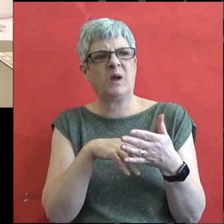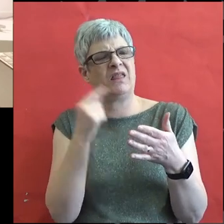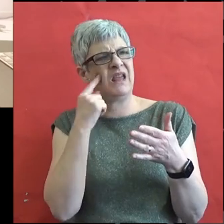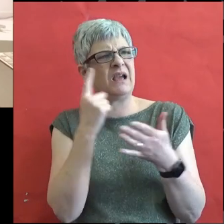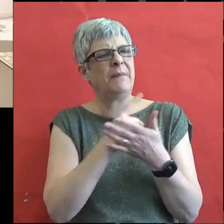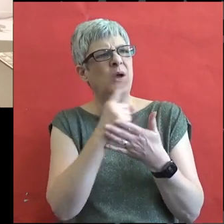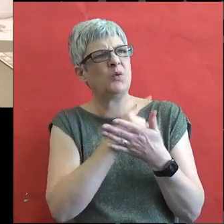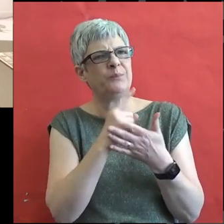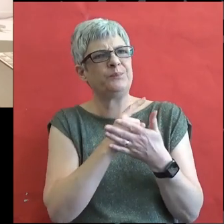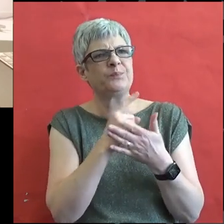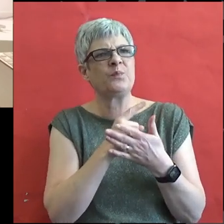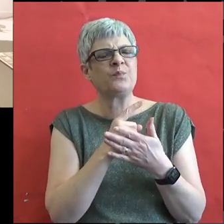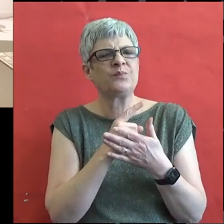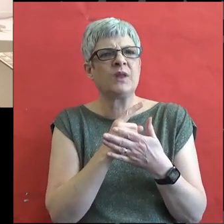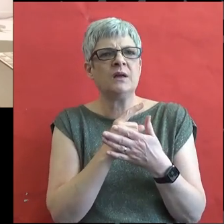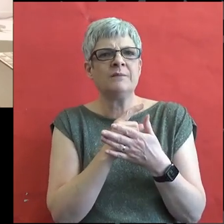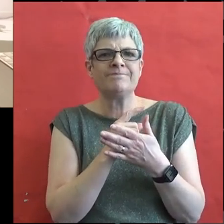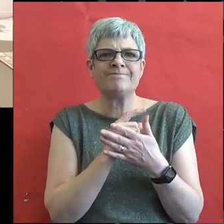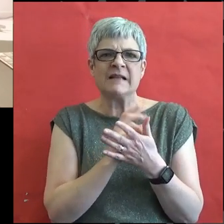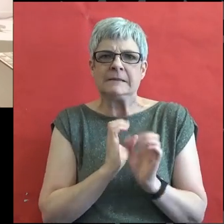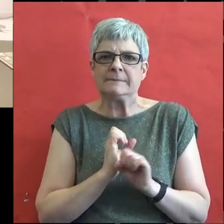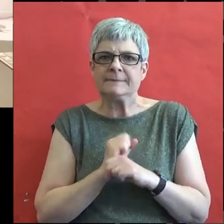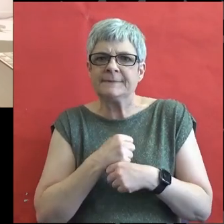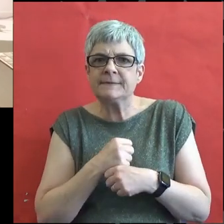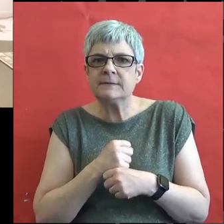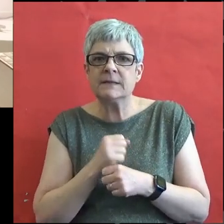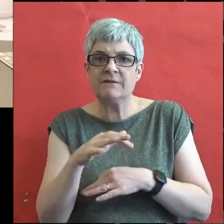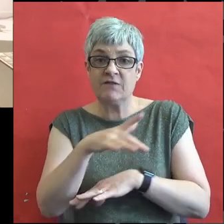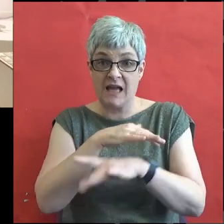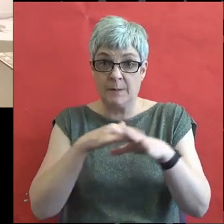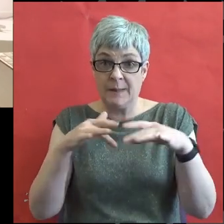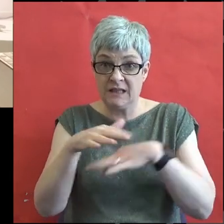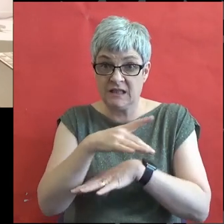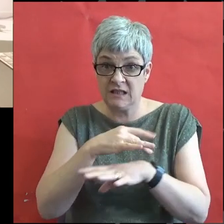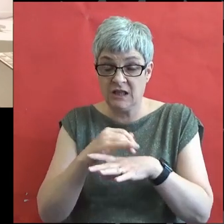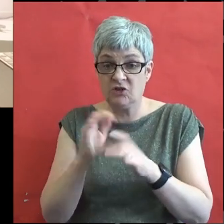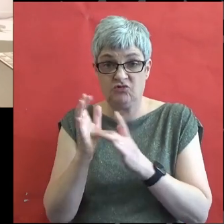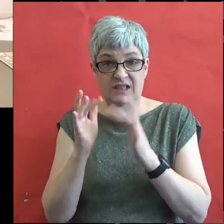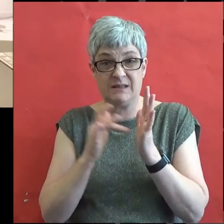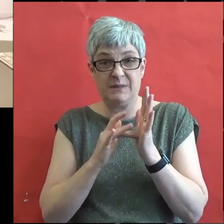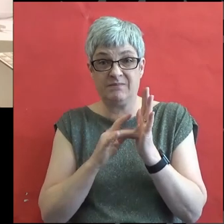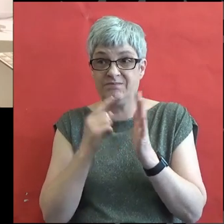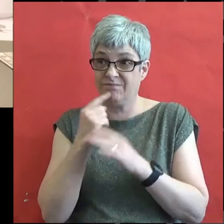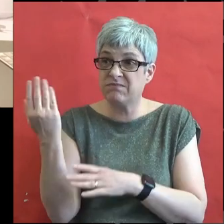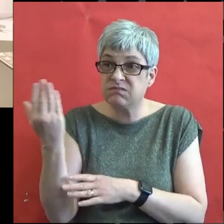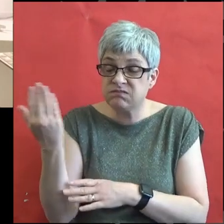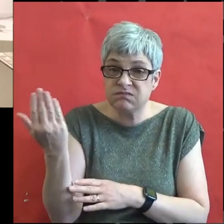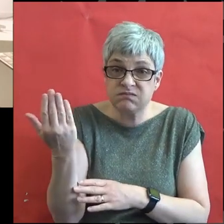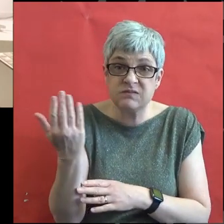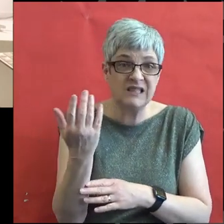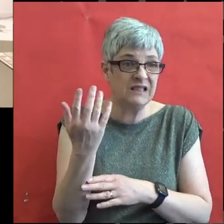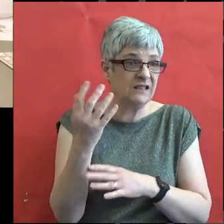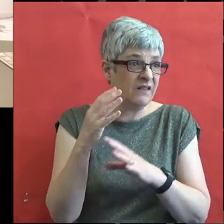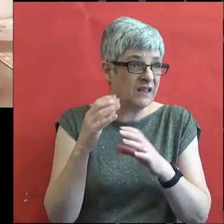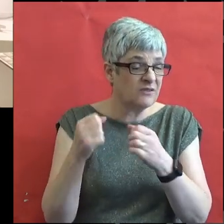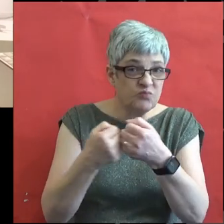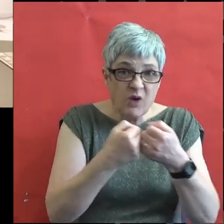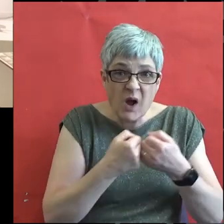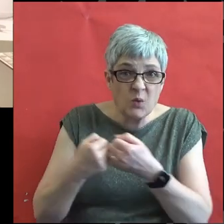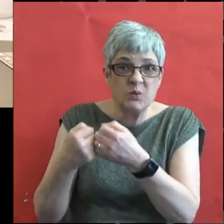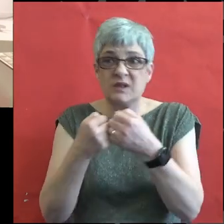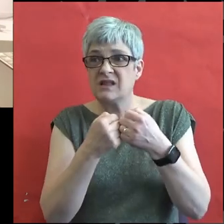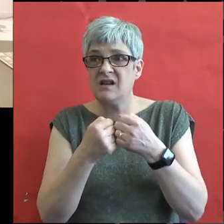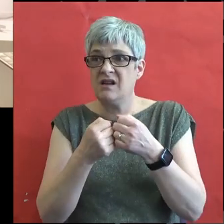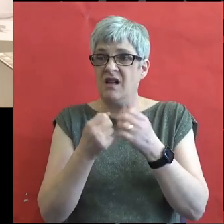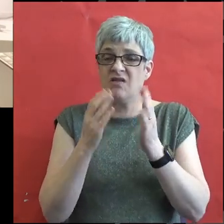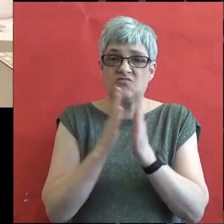of a tense environment where Jesus has been speaking to all these different people in the crowds, the religious